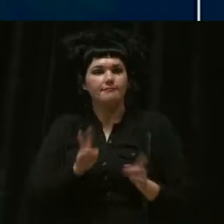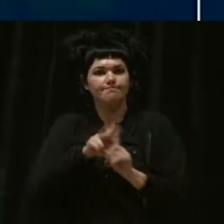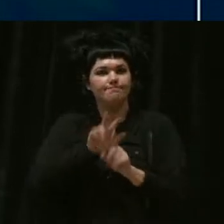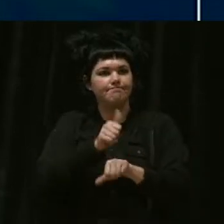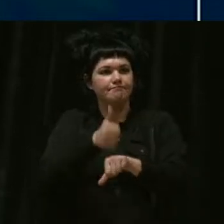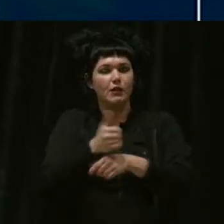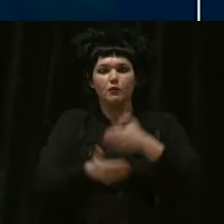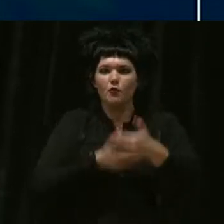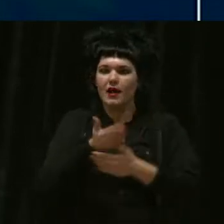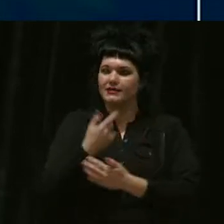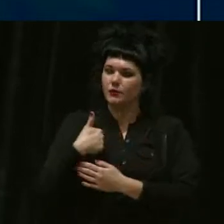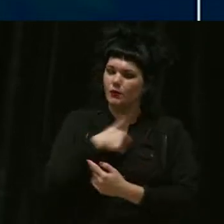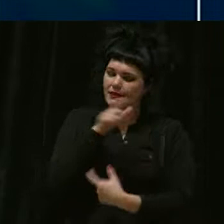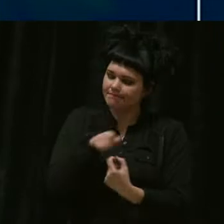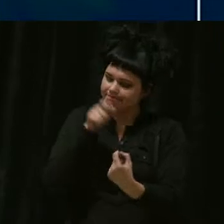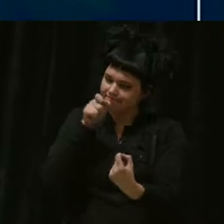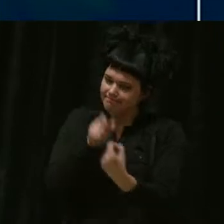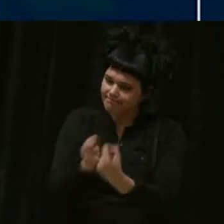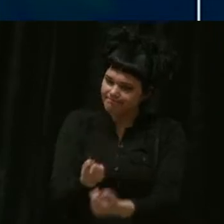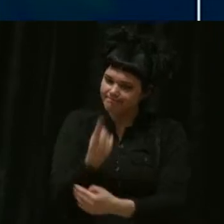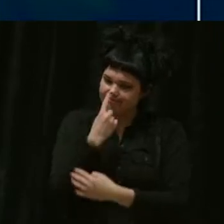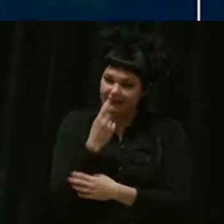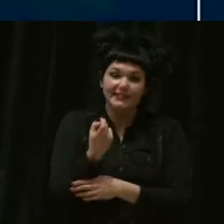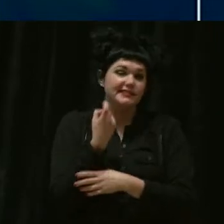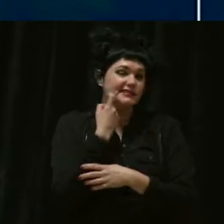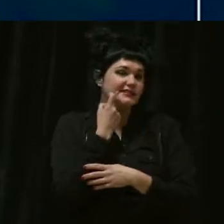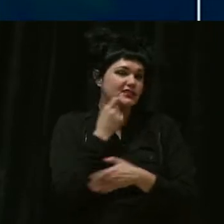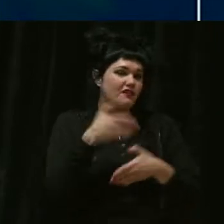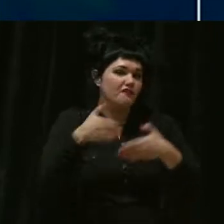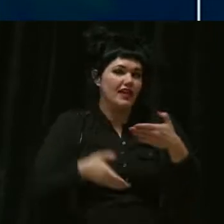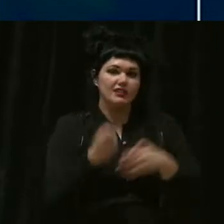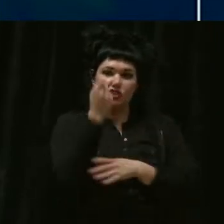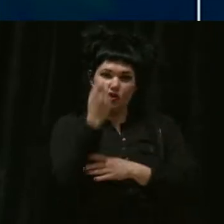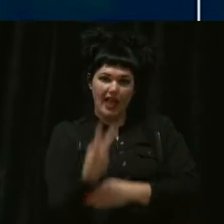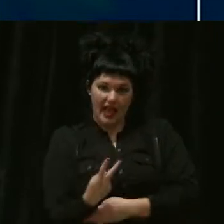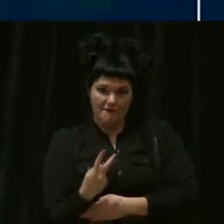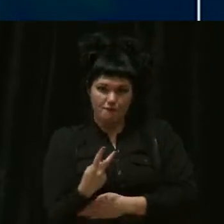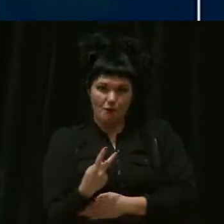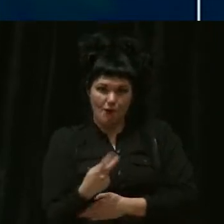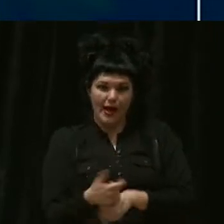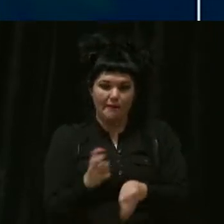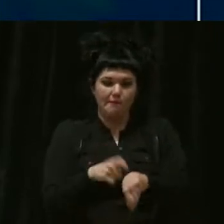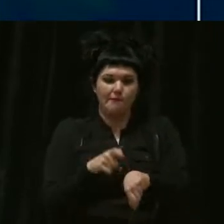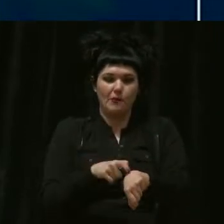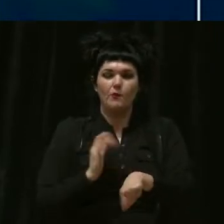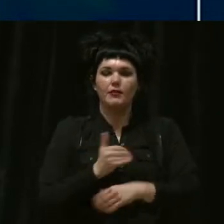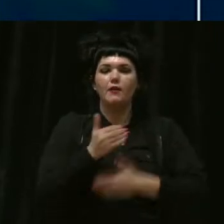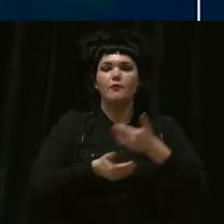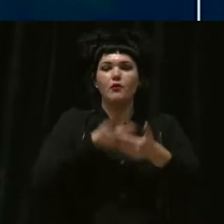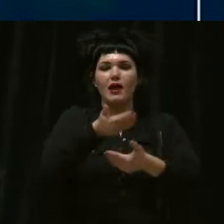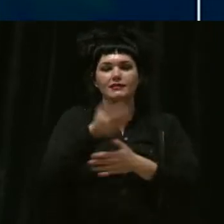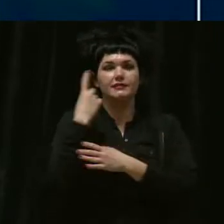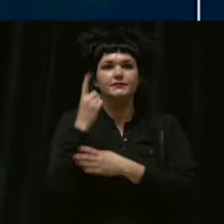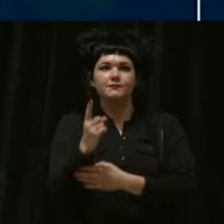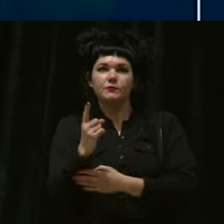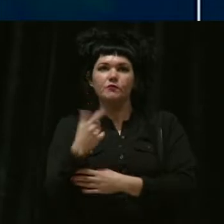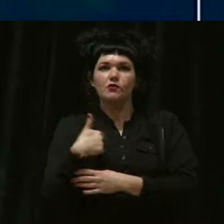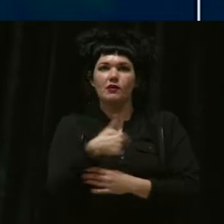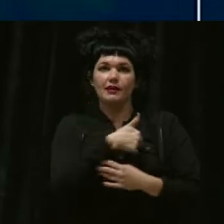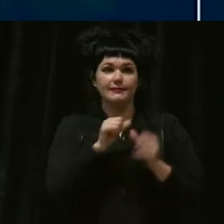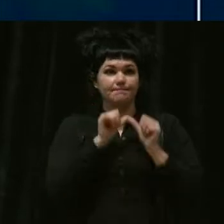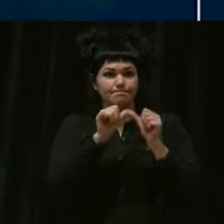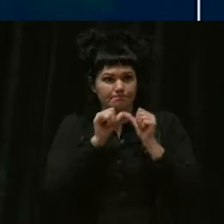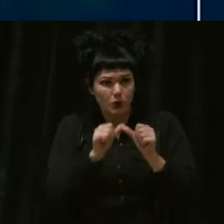smack dab, just finished the halfway point in this process. And in the interest of continuous